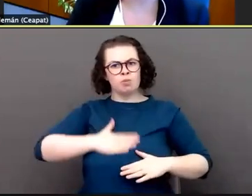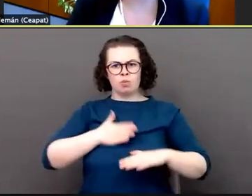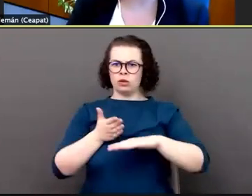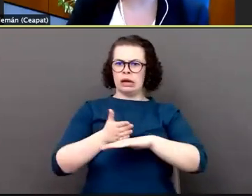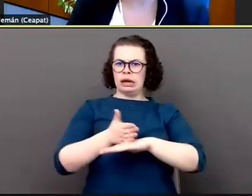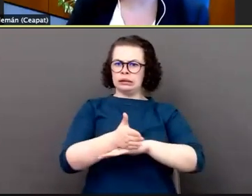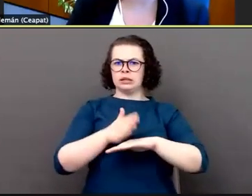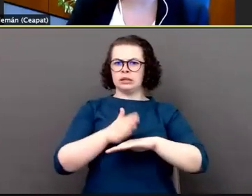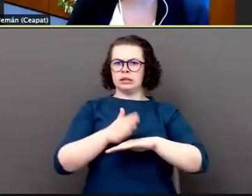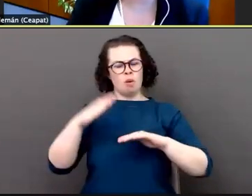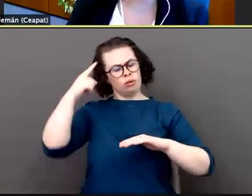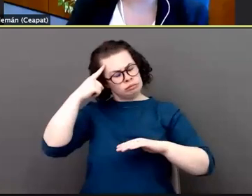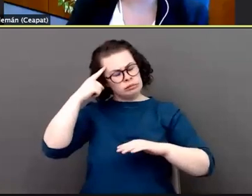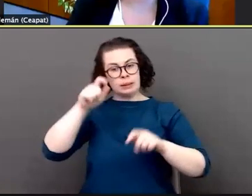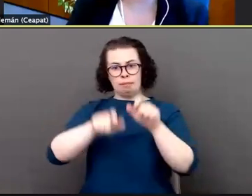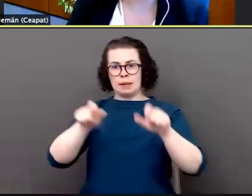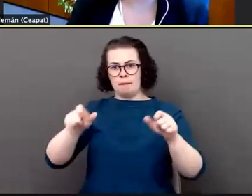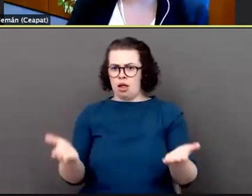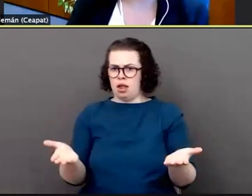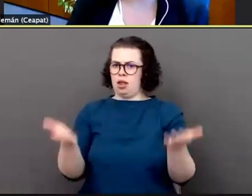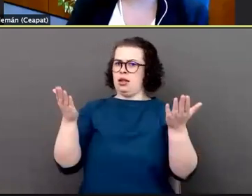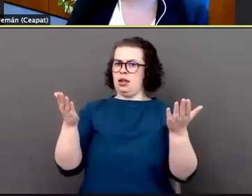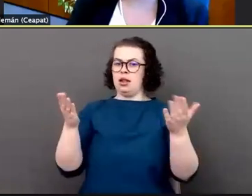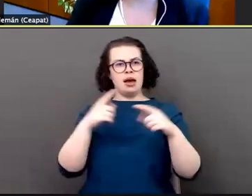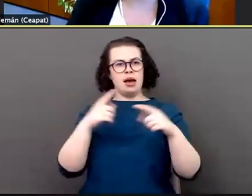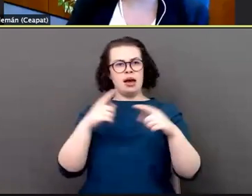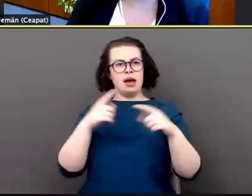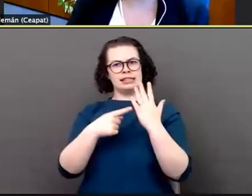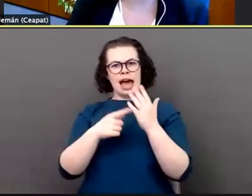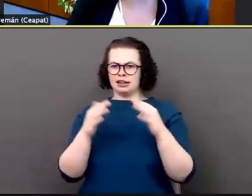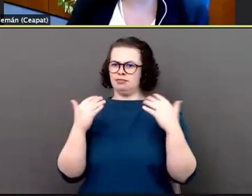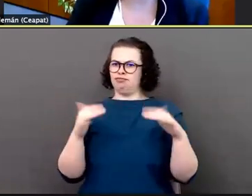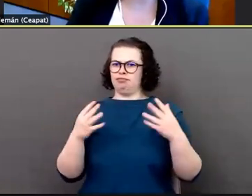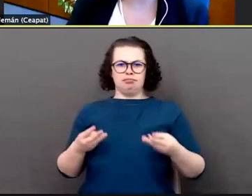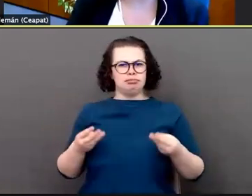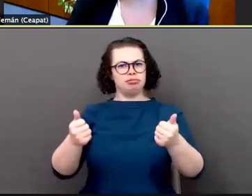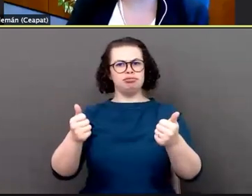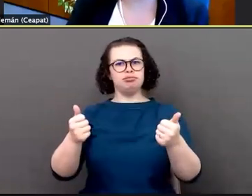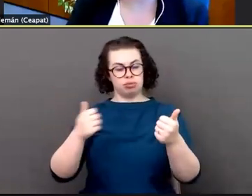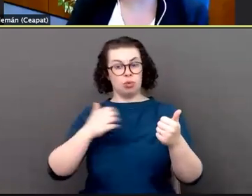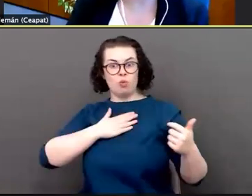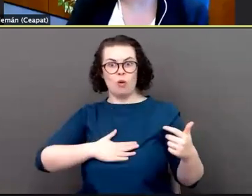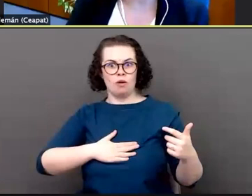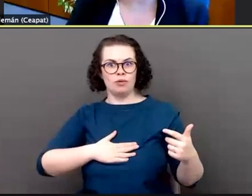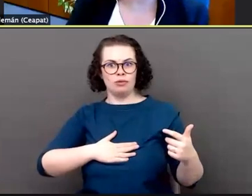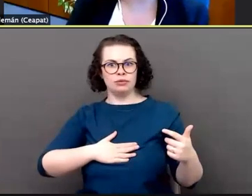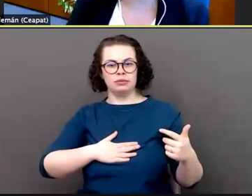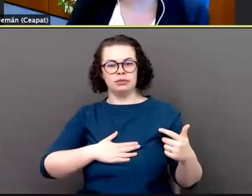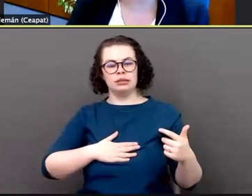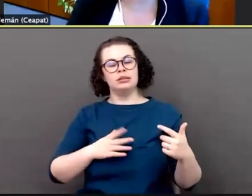social and technological innovation through public procurement. In this sense,